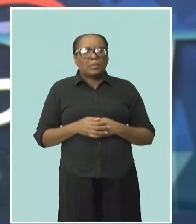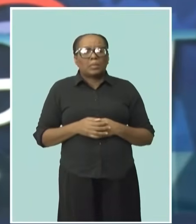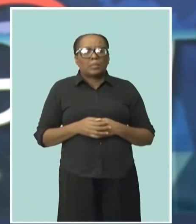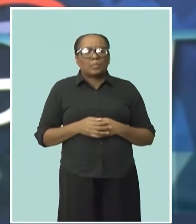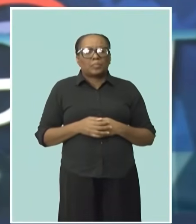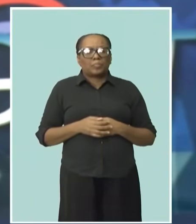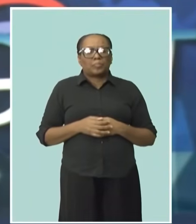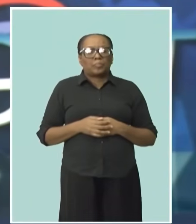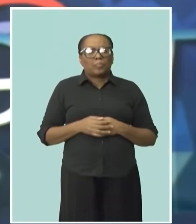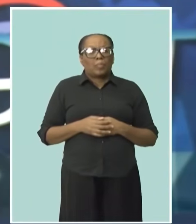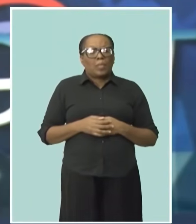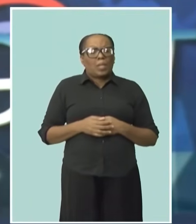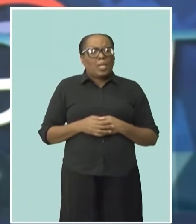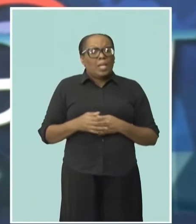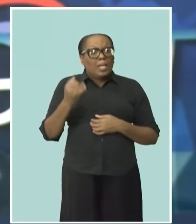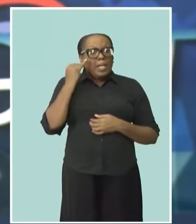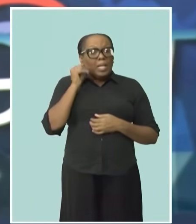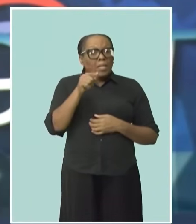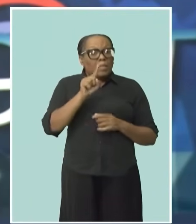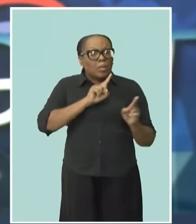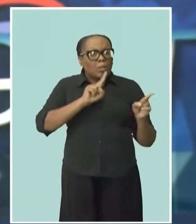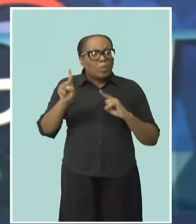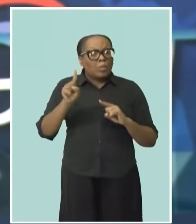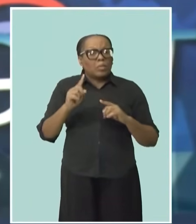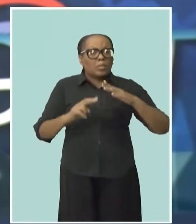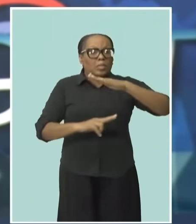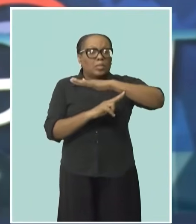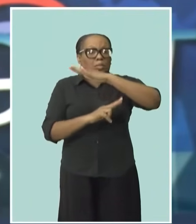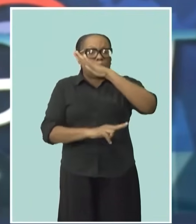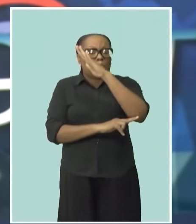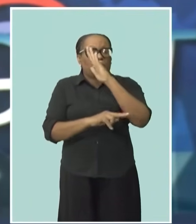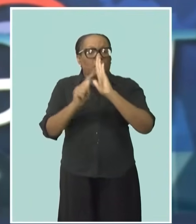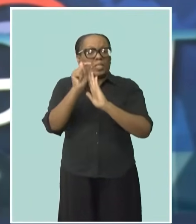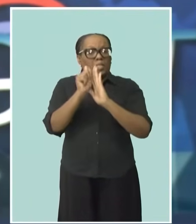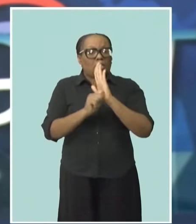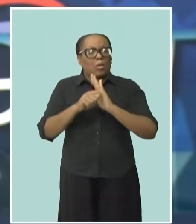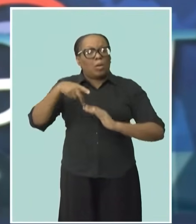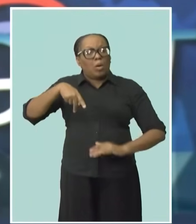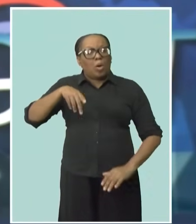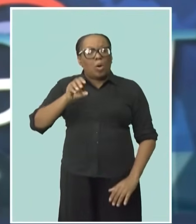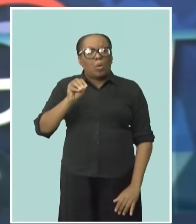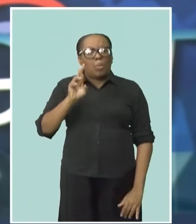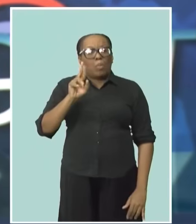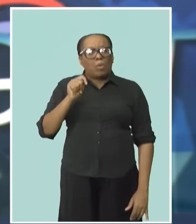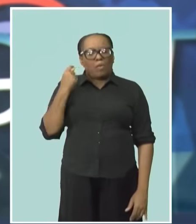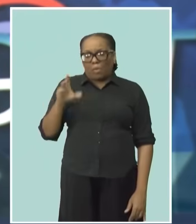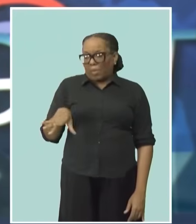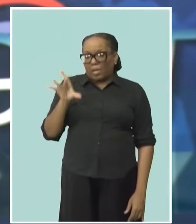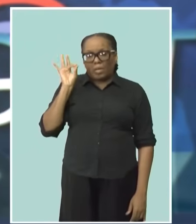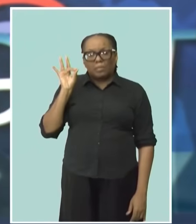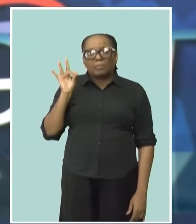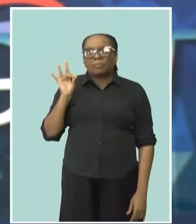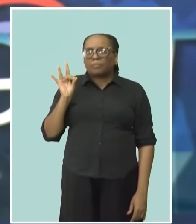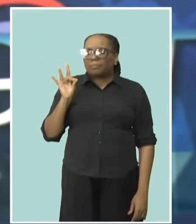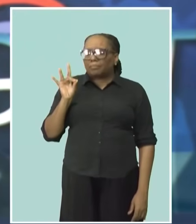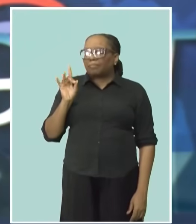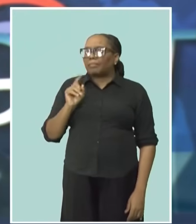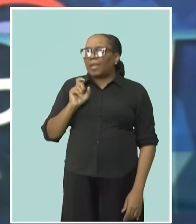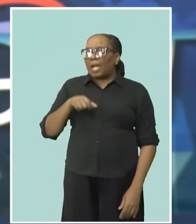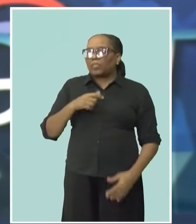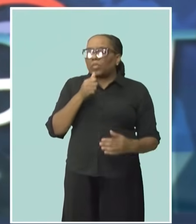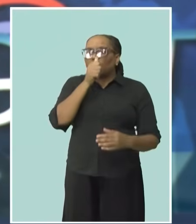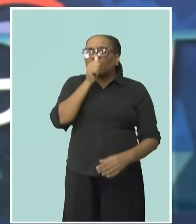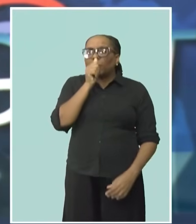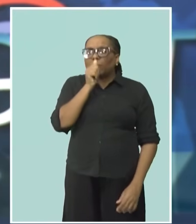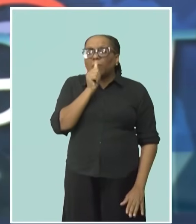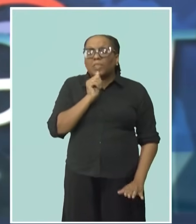People collecting items at the Bridgetown port have been urged to be patient as customs officials thoroughly check what has been imported. The call from